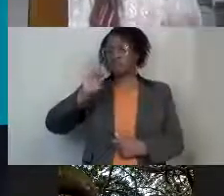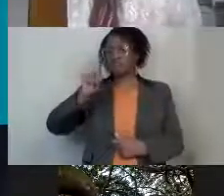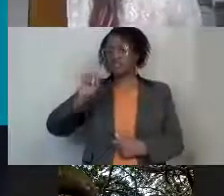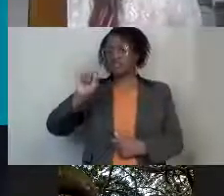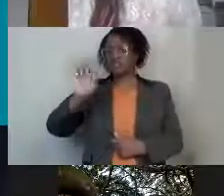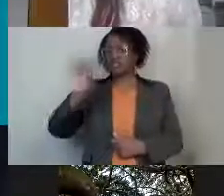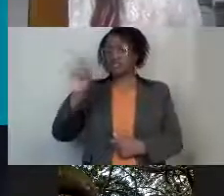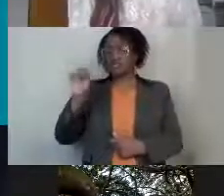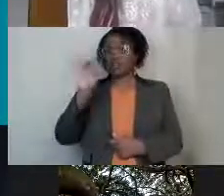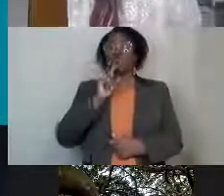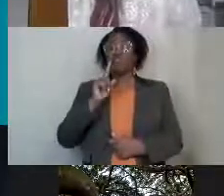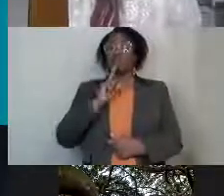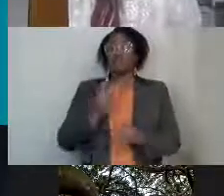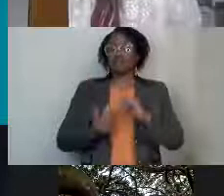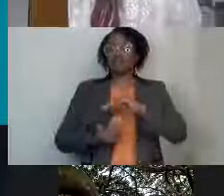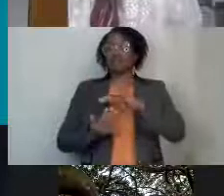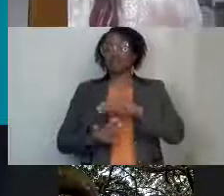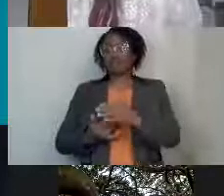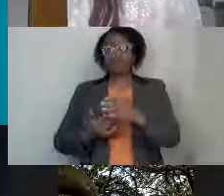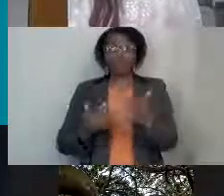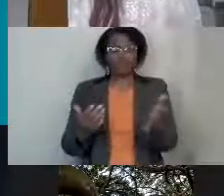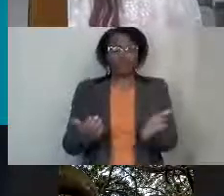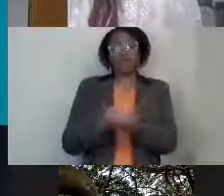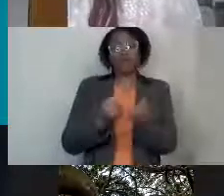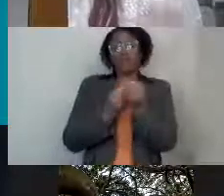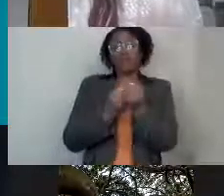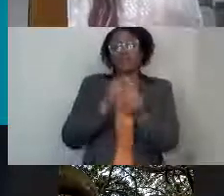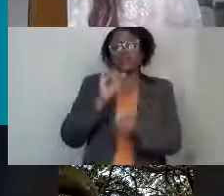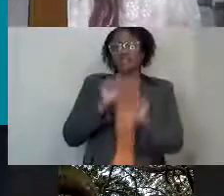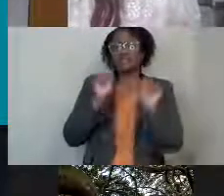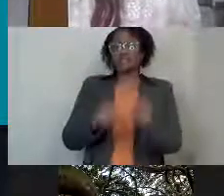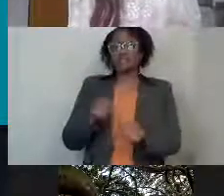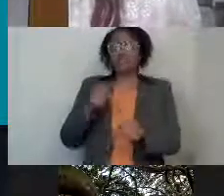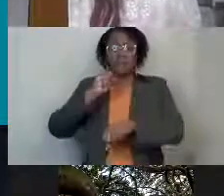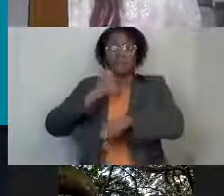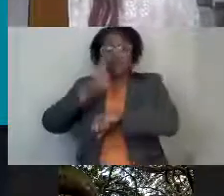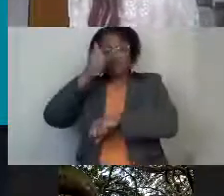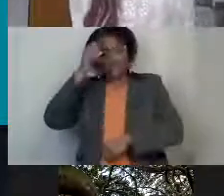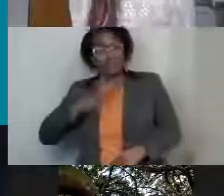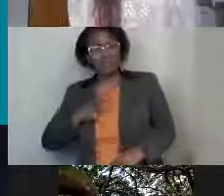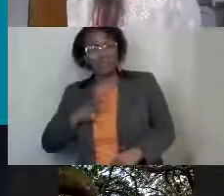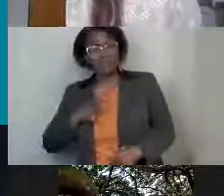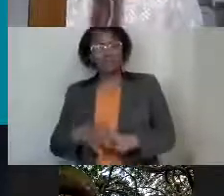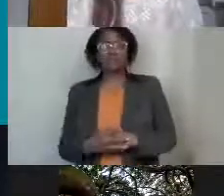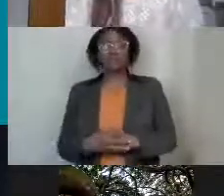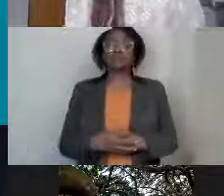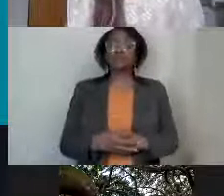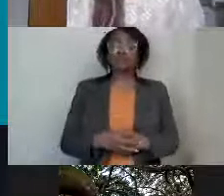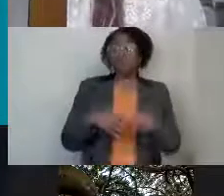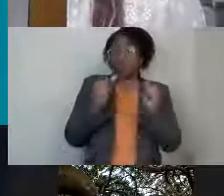really incubates this value system around manhood that we focus on. So with